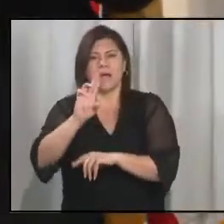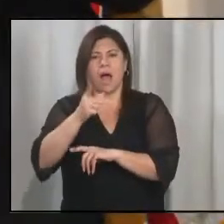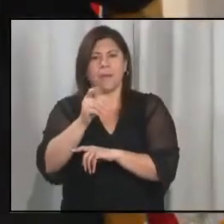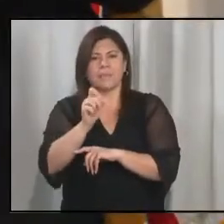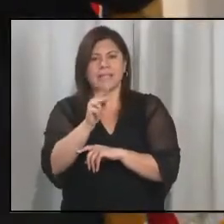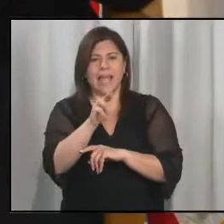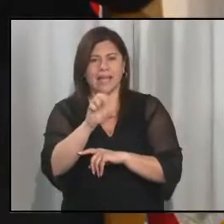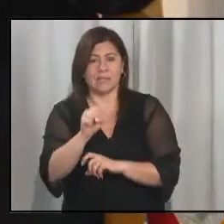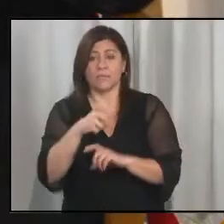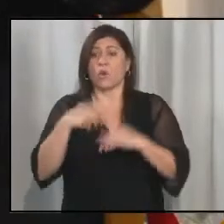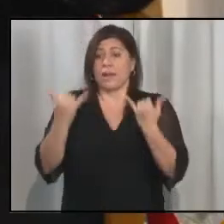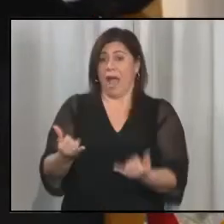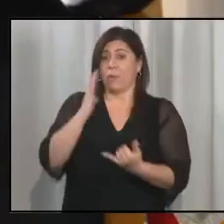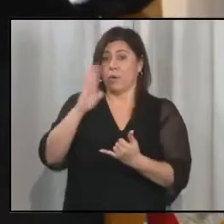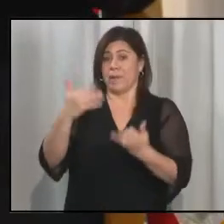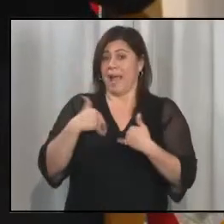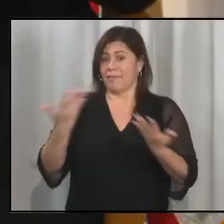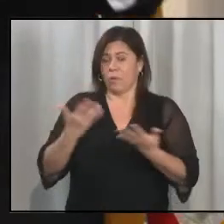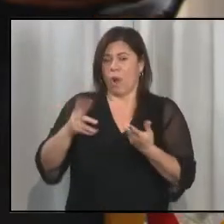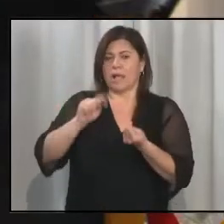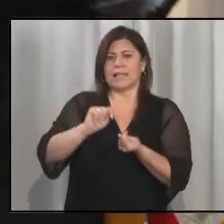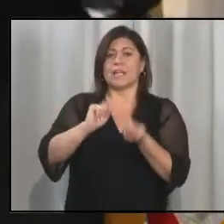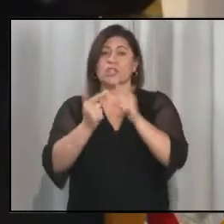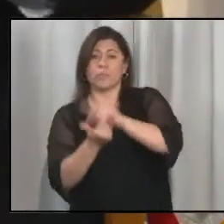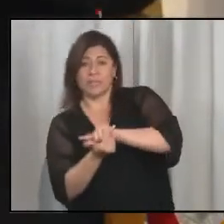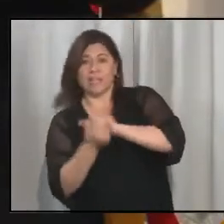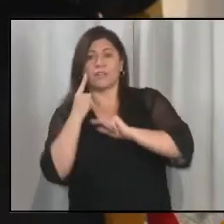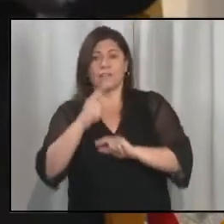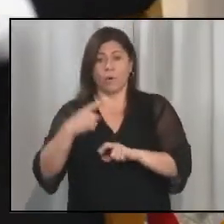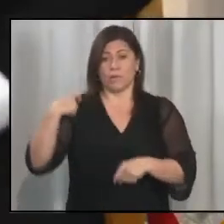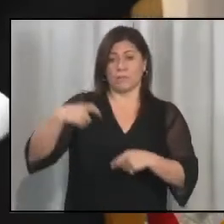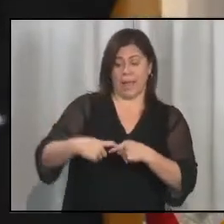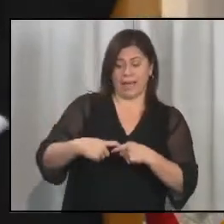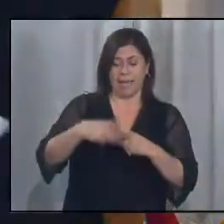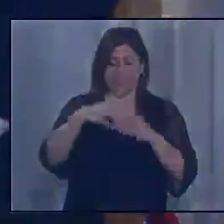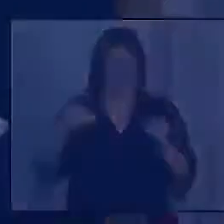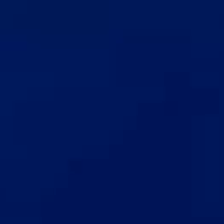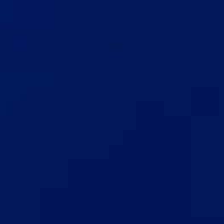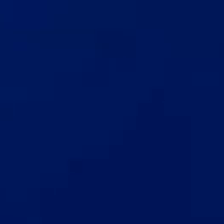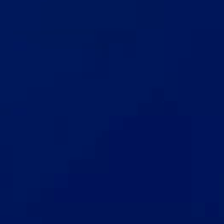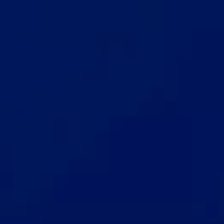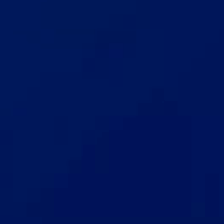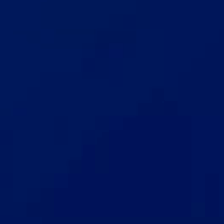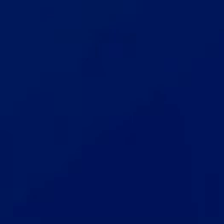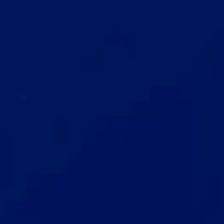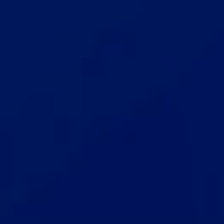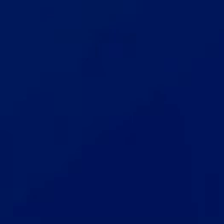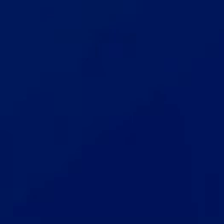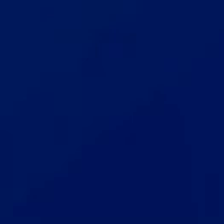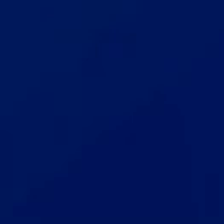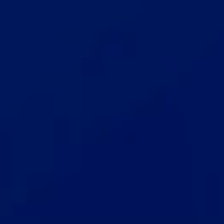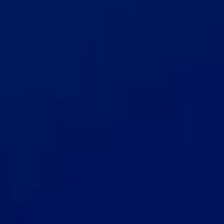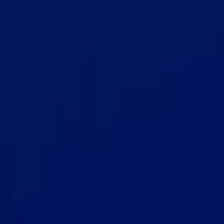to proceed with our interpretation in both Spanish and Khmer. Thank you.